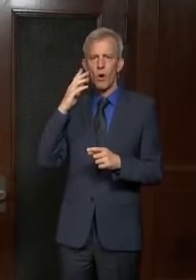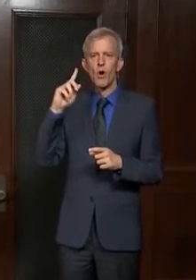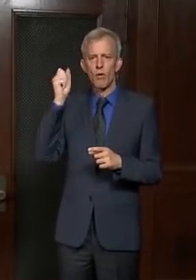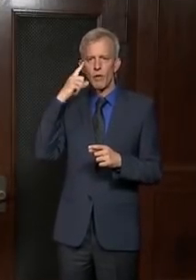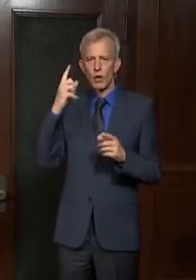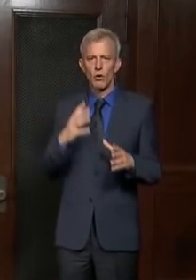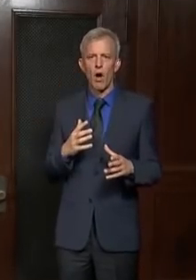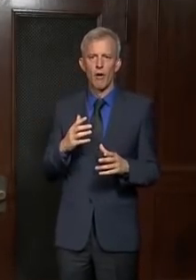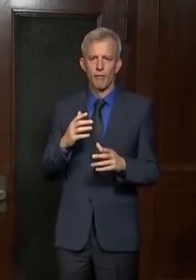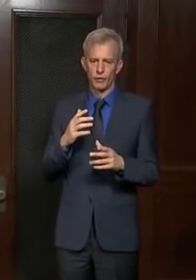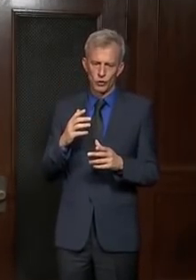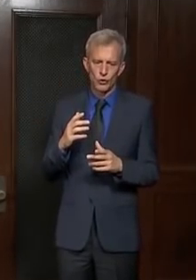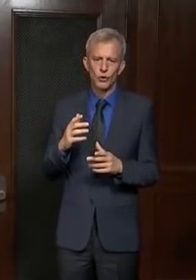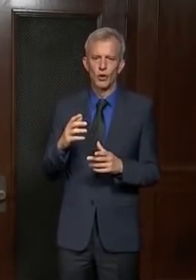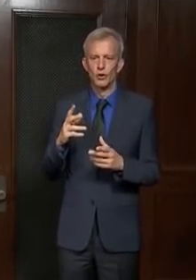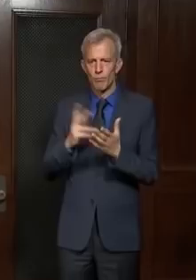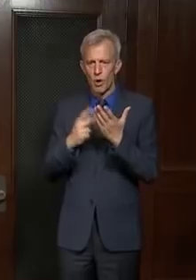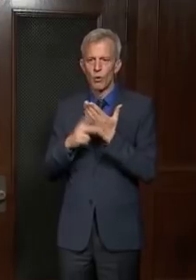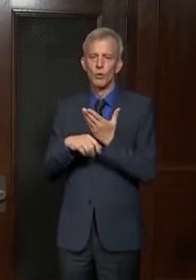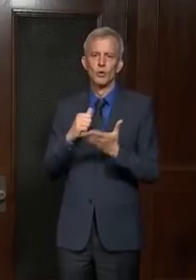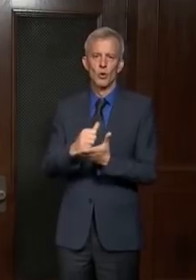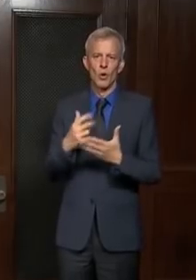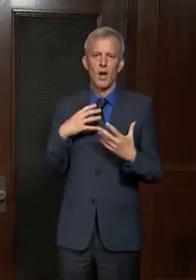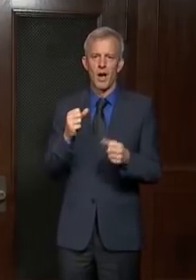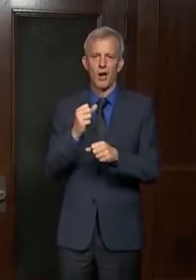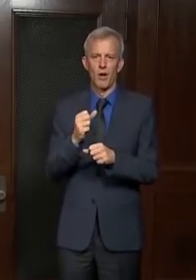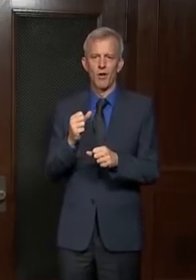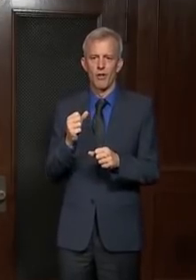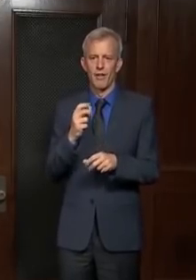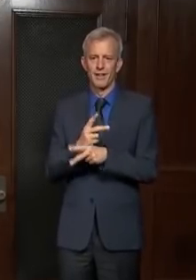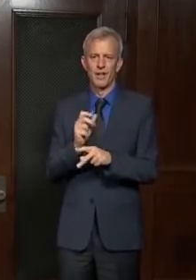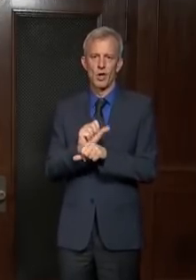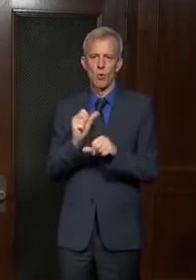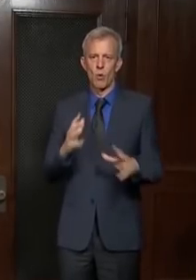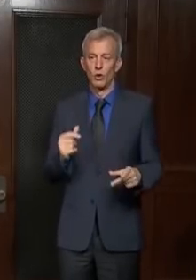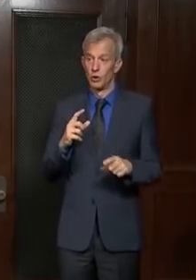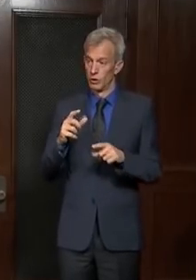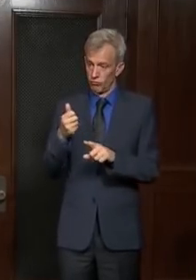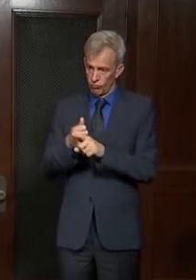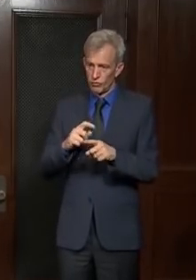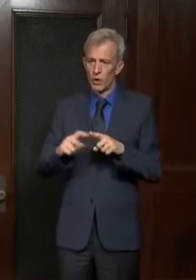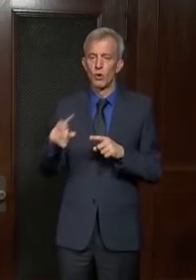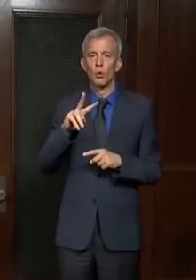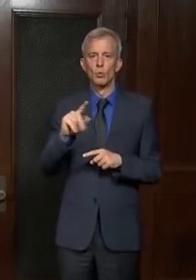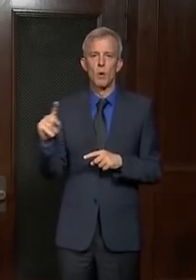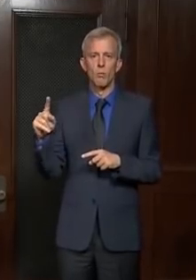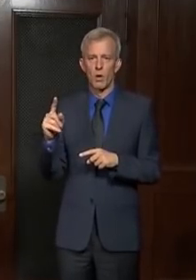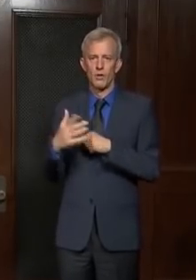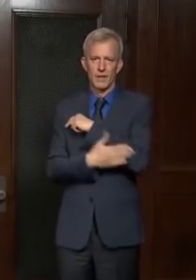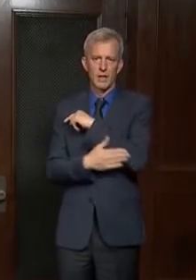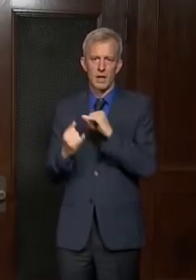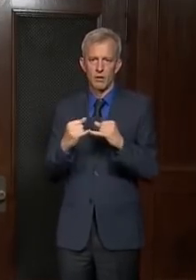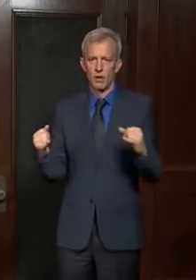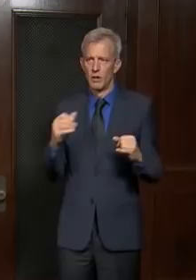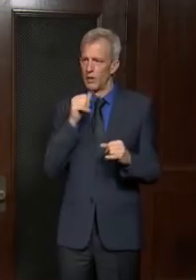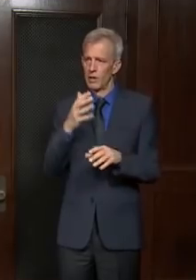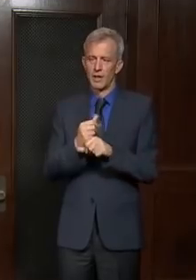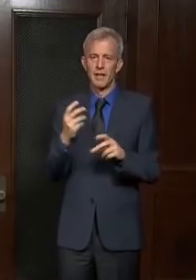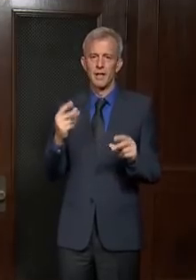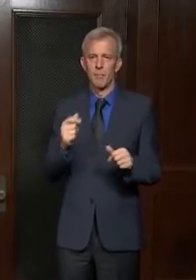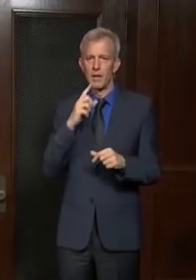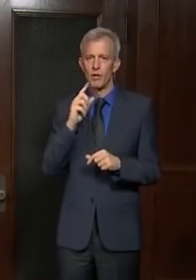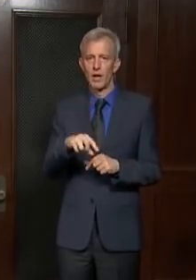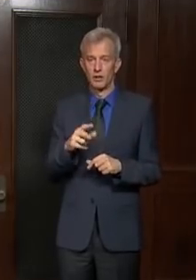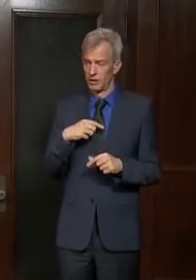She's called 211, the county line, and hasn't gotten any immediate answers. Are there any immediate resources the city